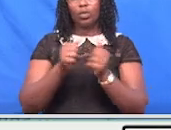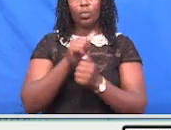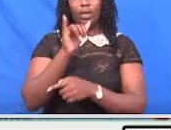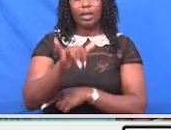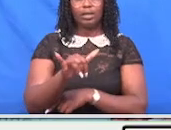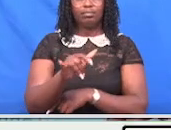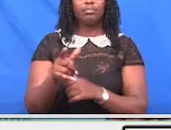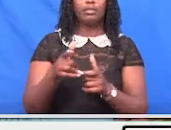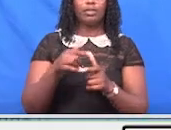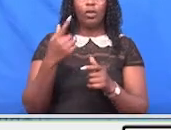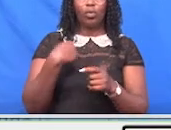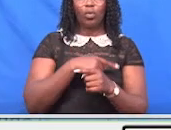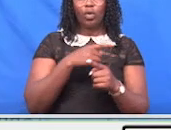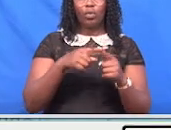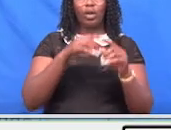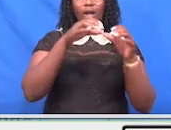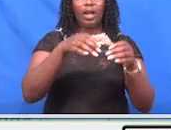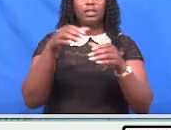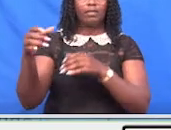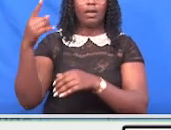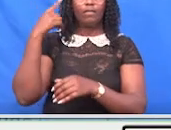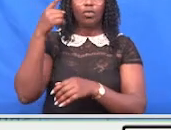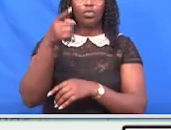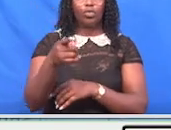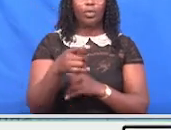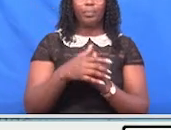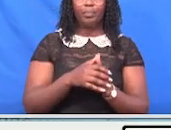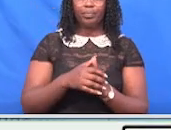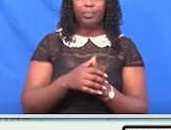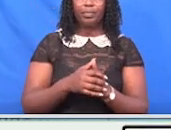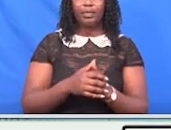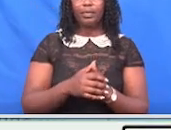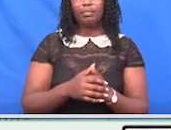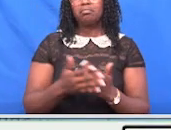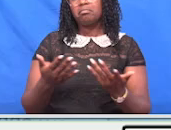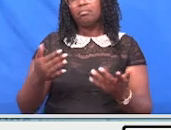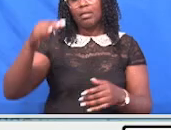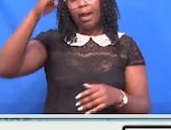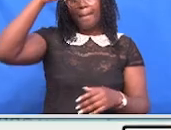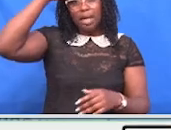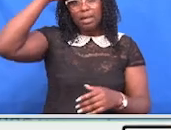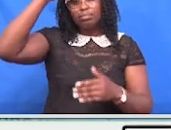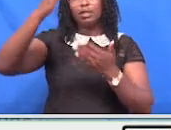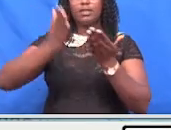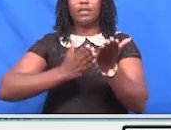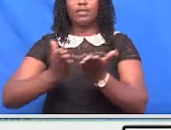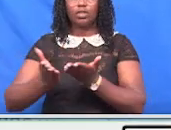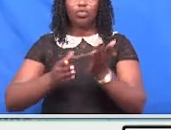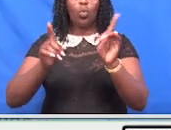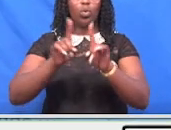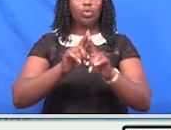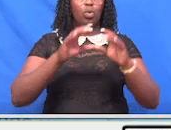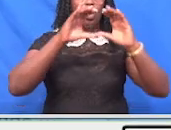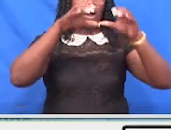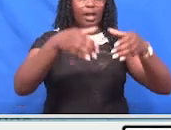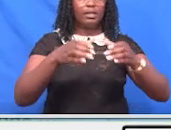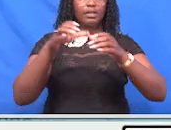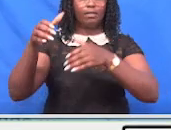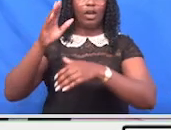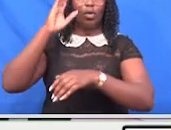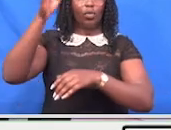will classify it for you. So bar services would also be classified. All right. Yes.